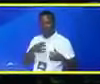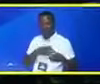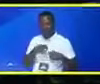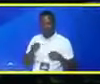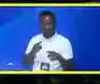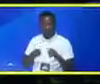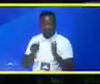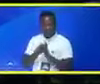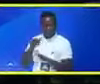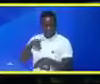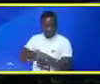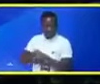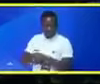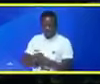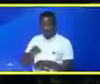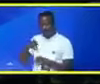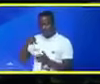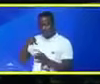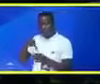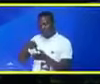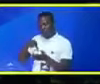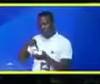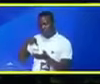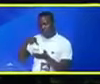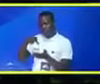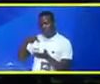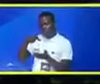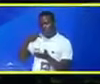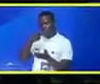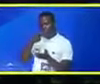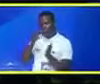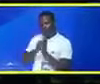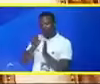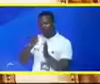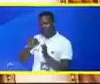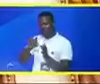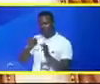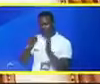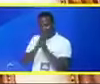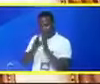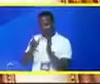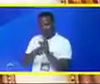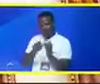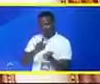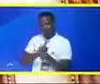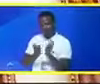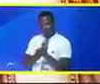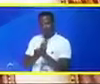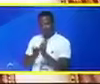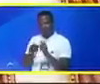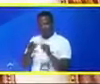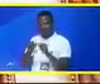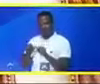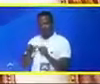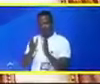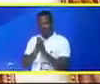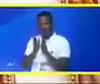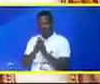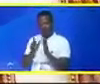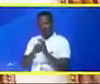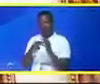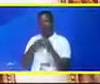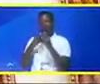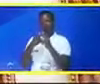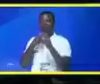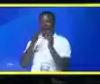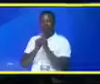midnight, Paul and Silas prayed. Then they switched to another level. They now began to praise. So loud the